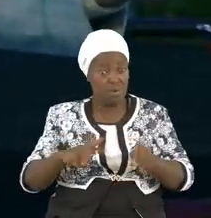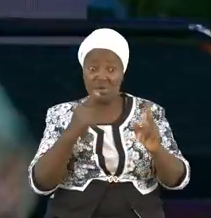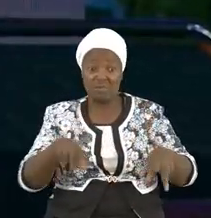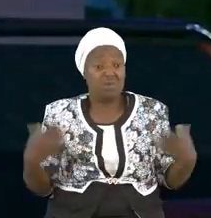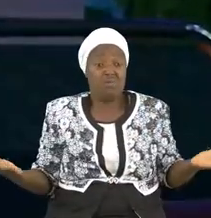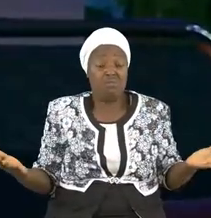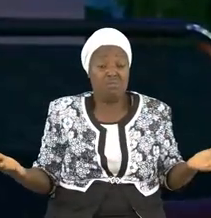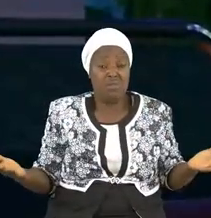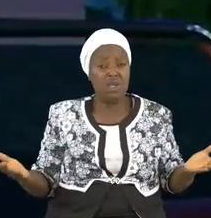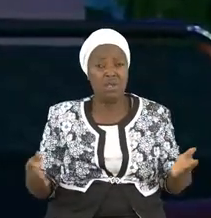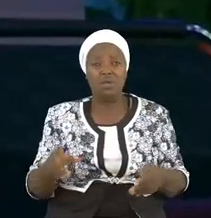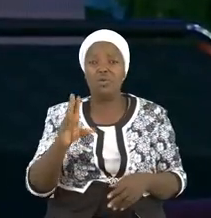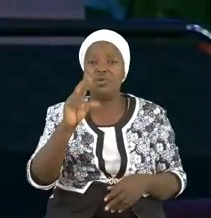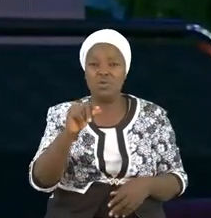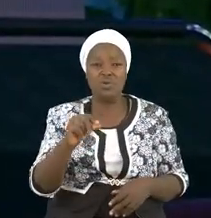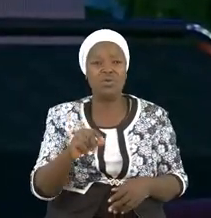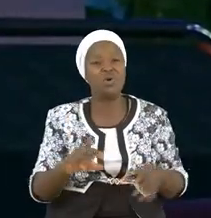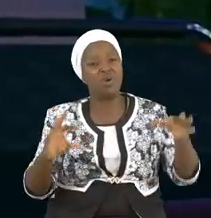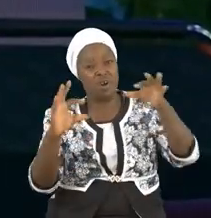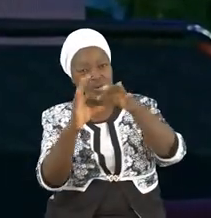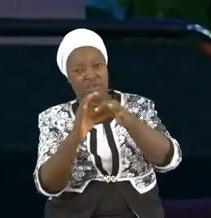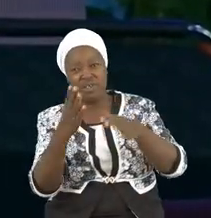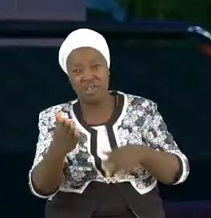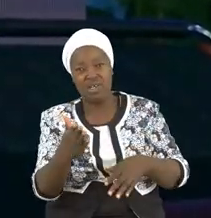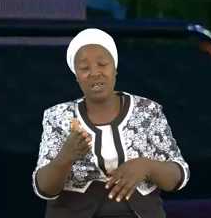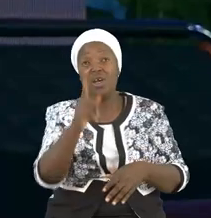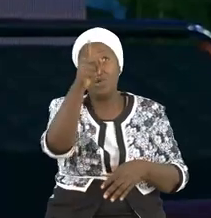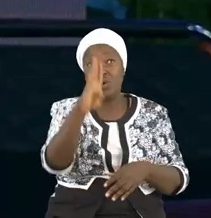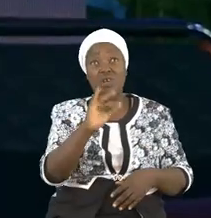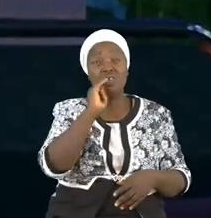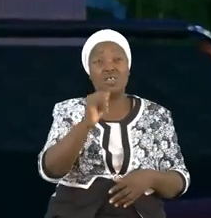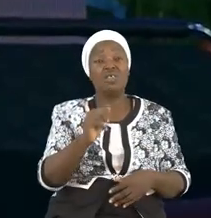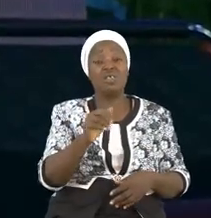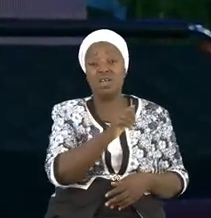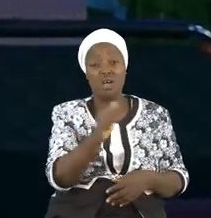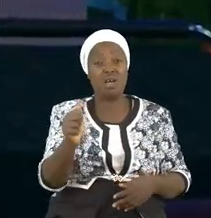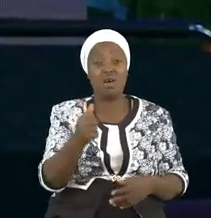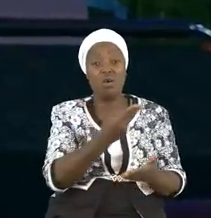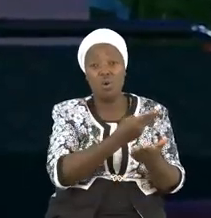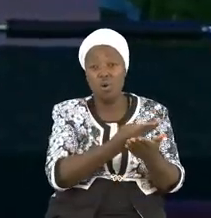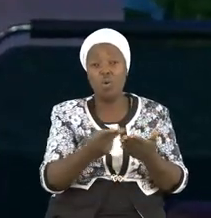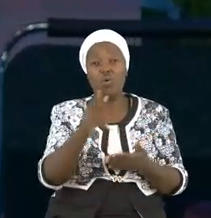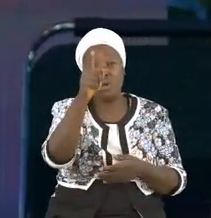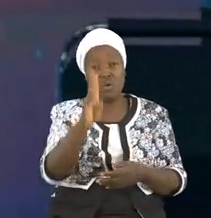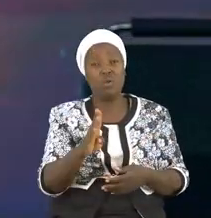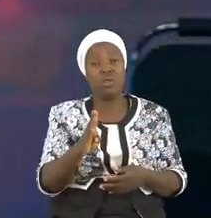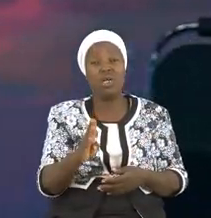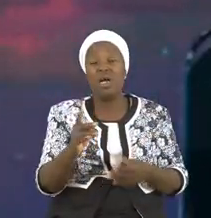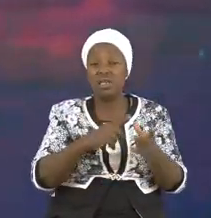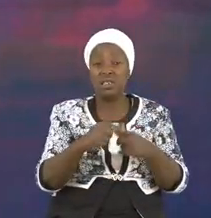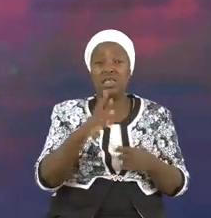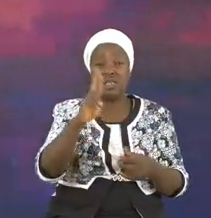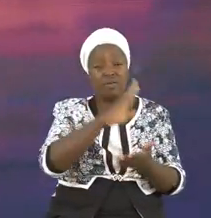reconciliation there. God is a holy God. God is a righteous God. And the